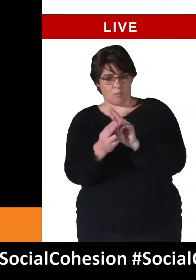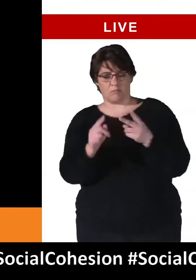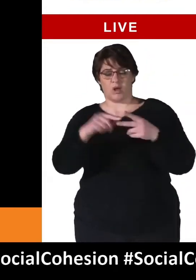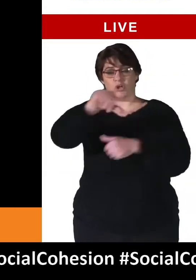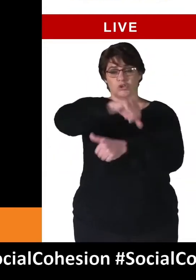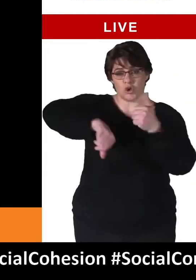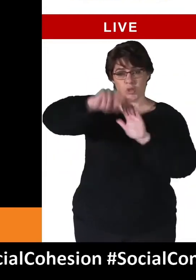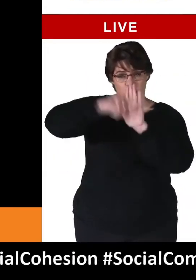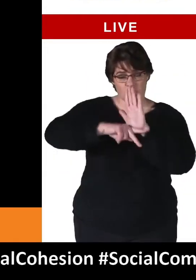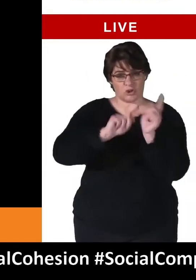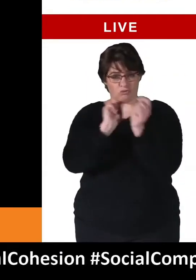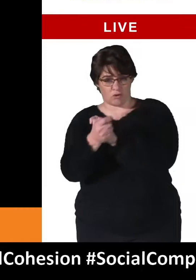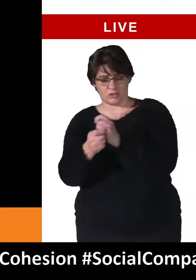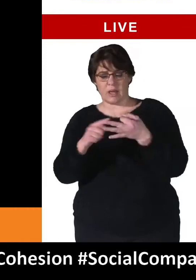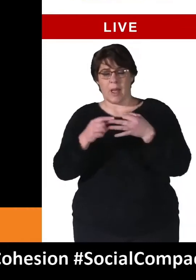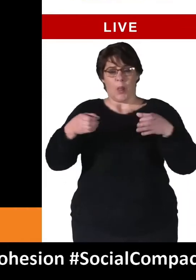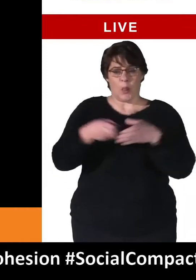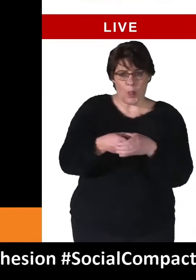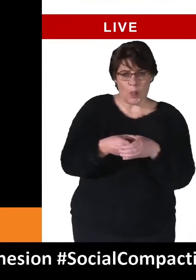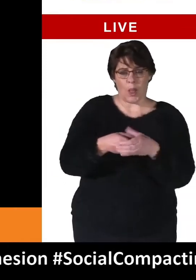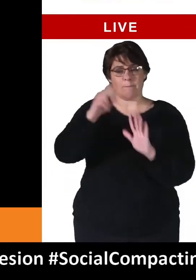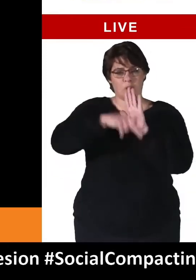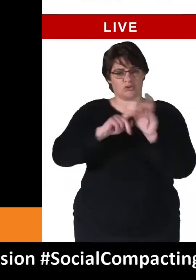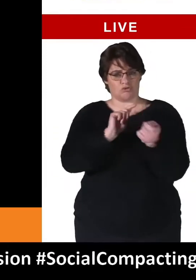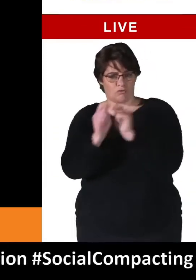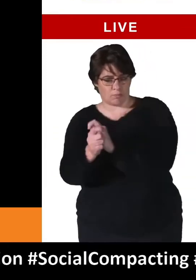policy reforms, microeconomic policy reforms,